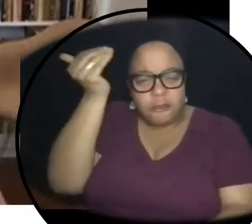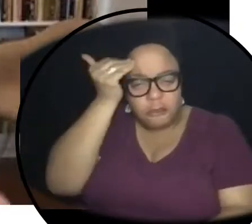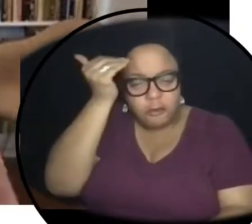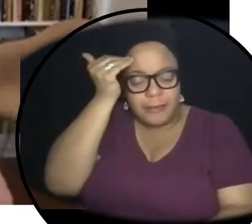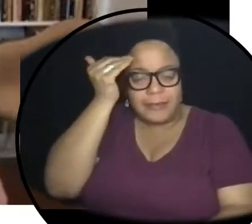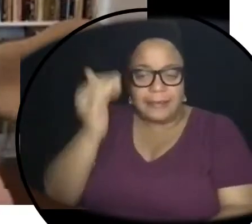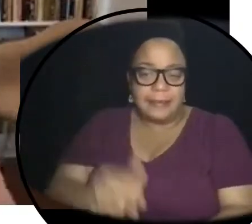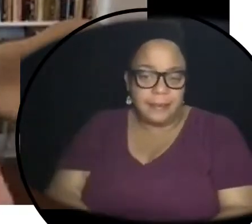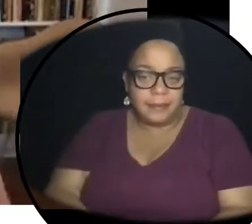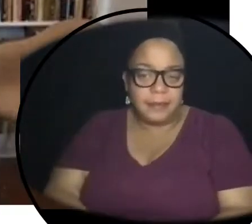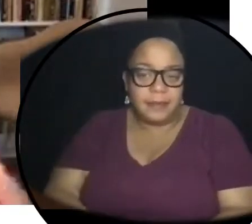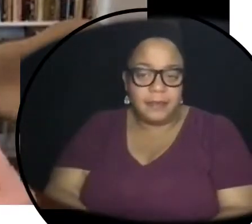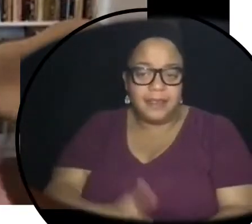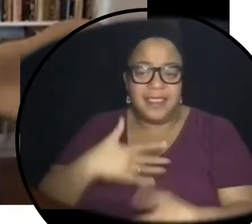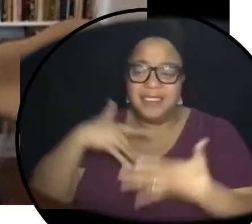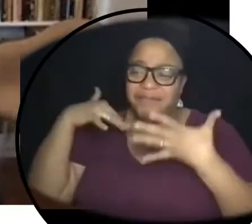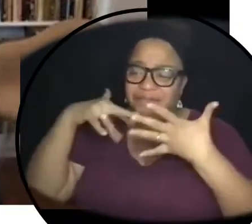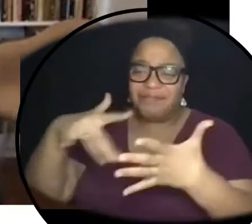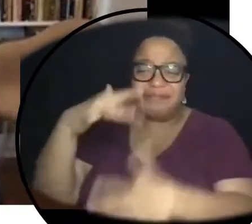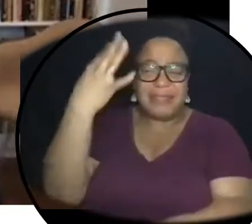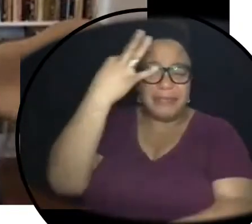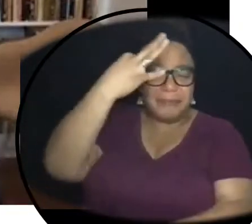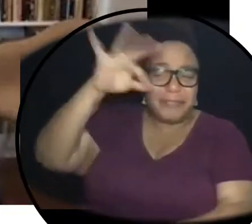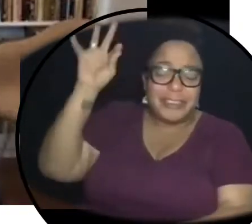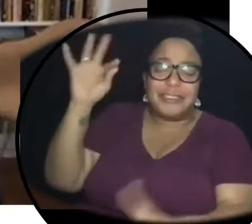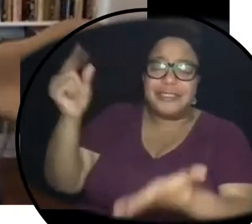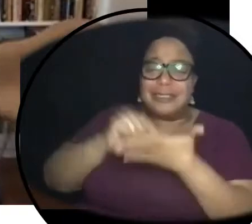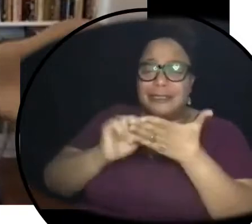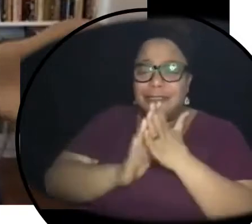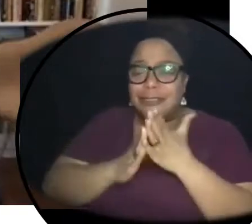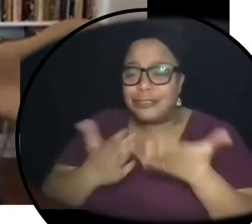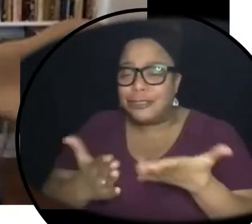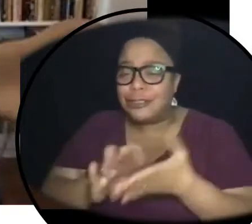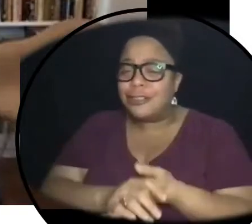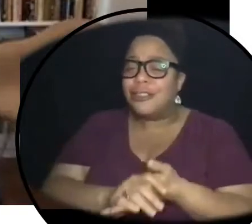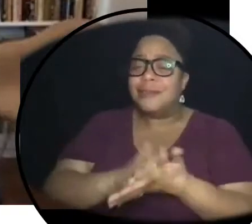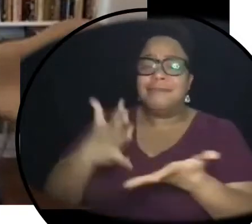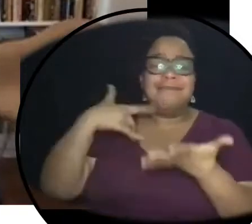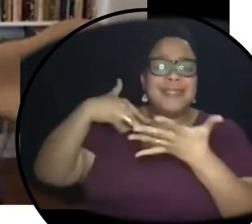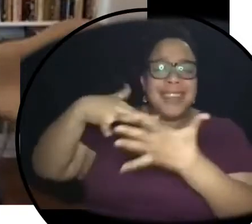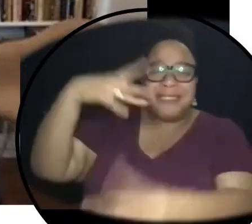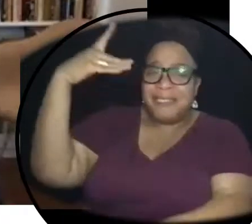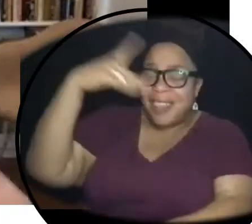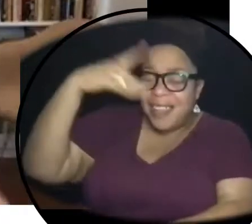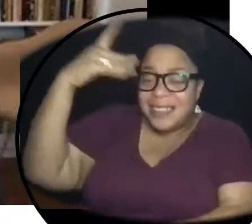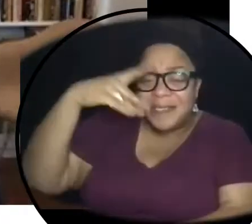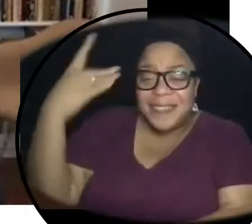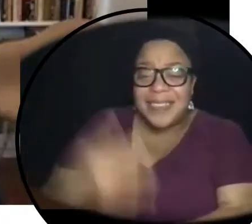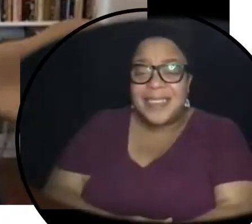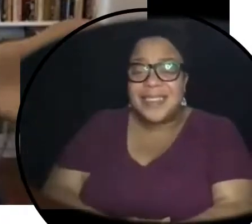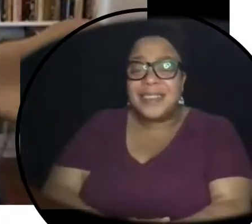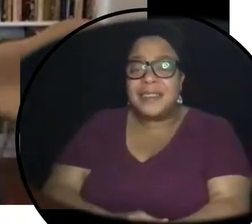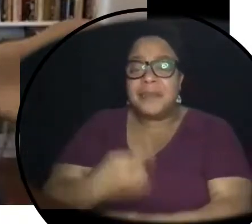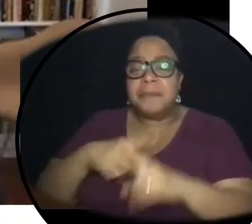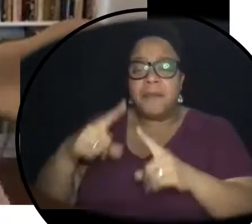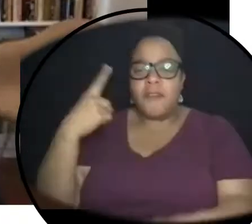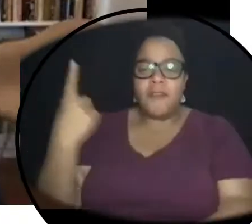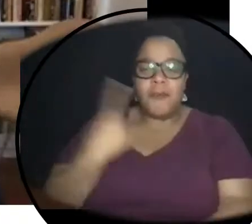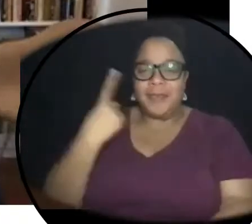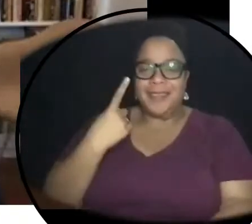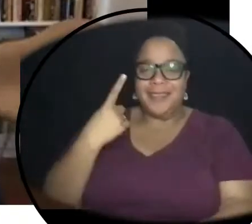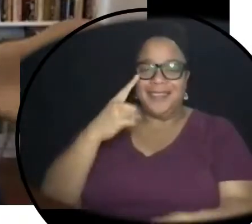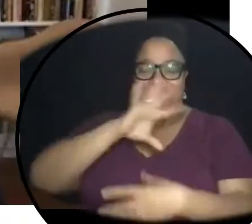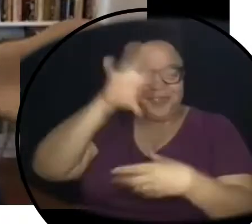I think historical consciousness is what we lack in this country. There are white people who